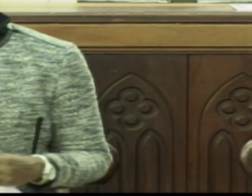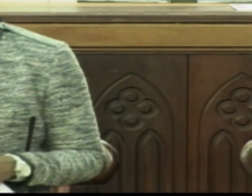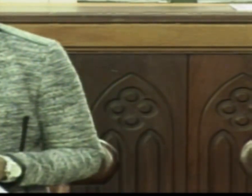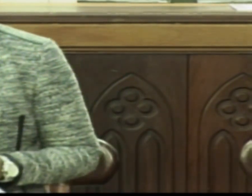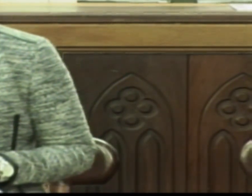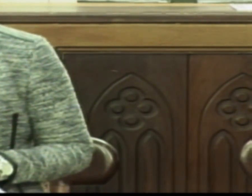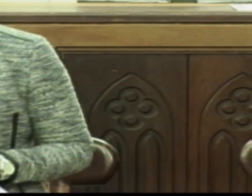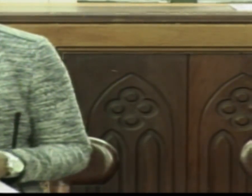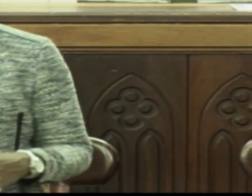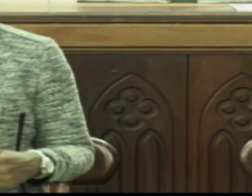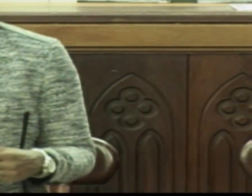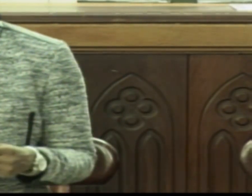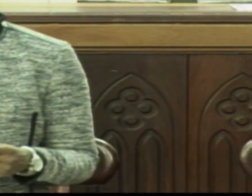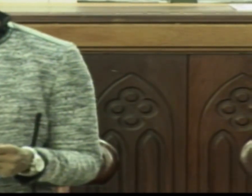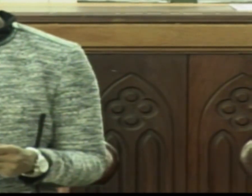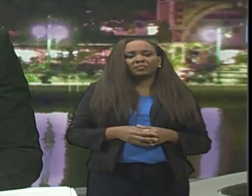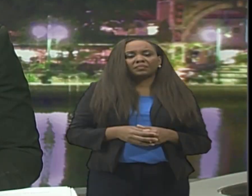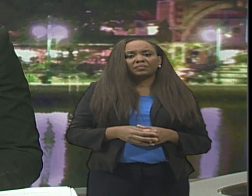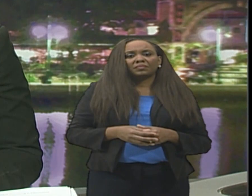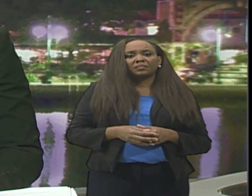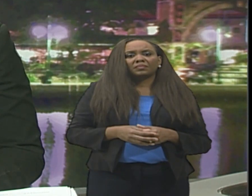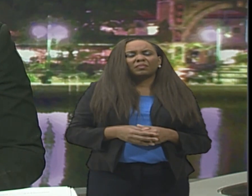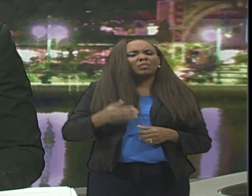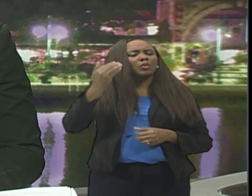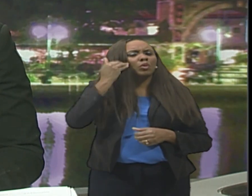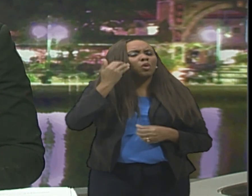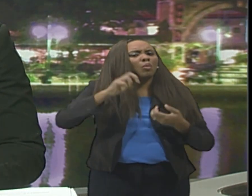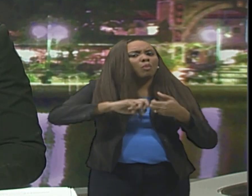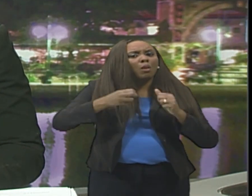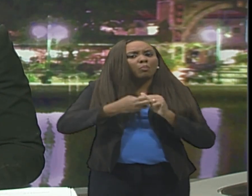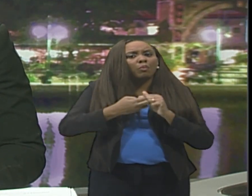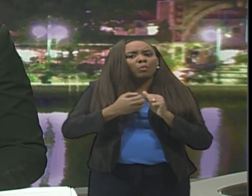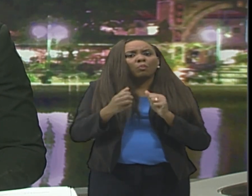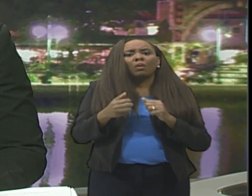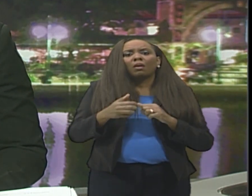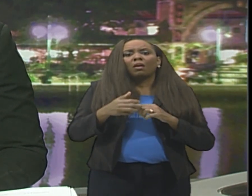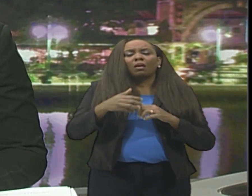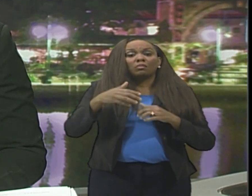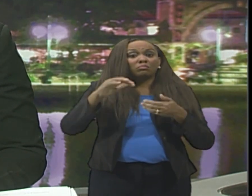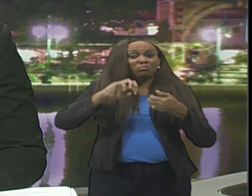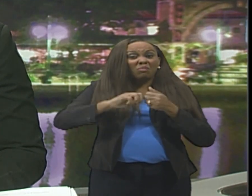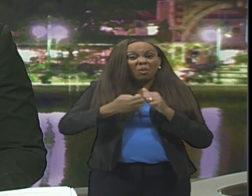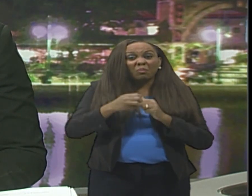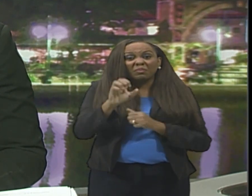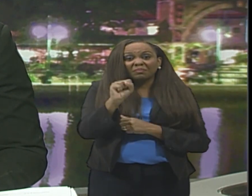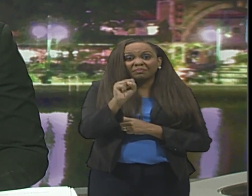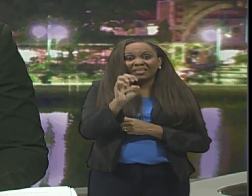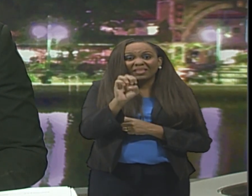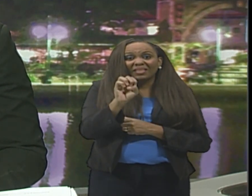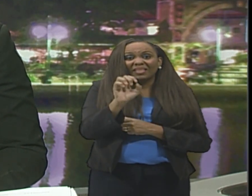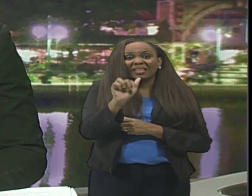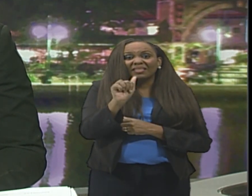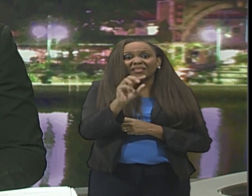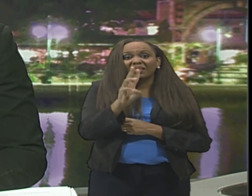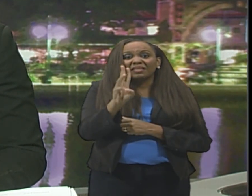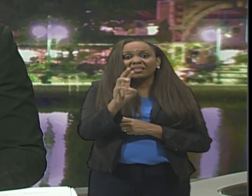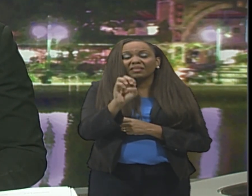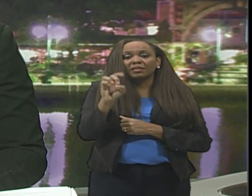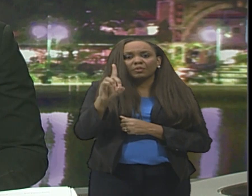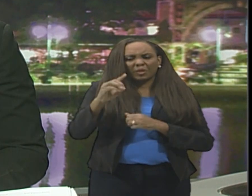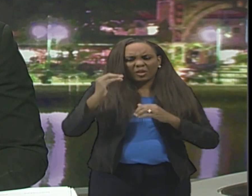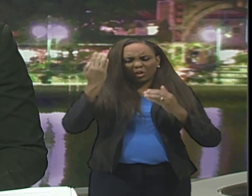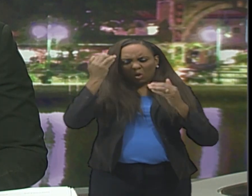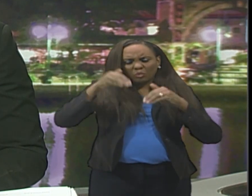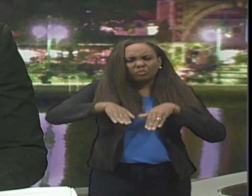tax on investment. The seemingly overwhelming problem of sargassum seaweed covering Barbados'